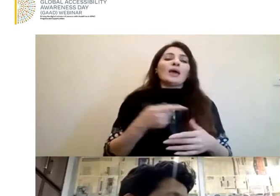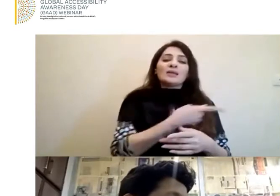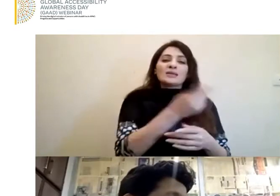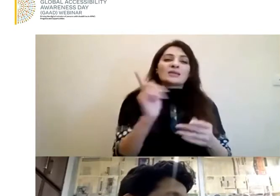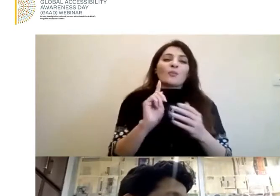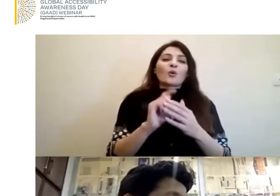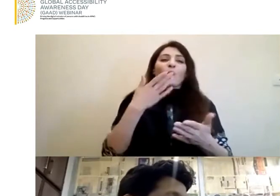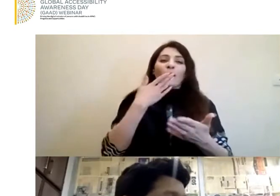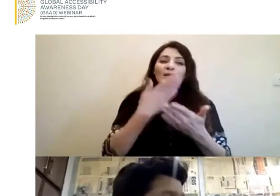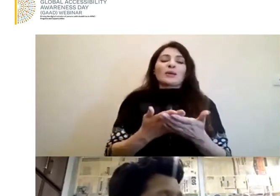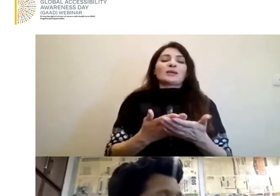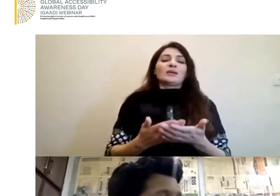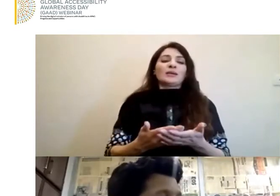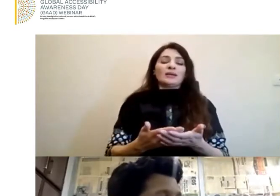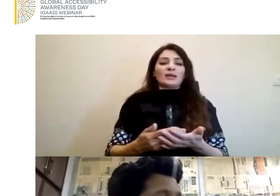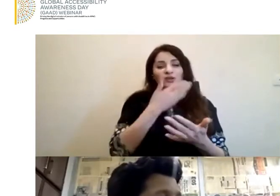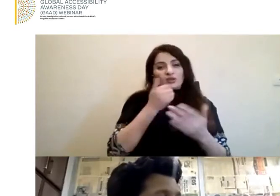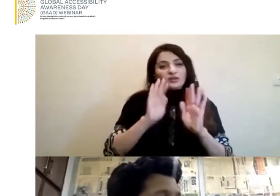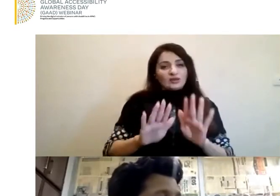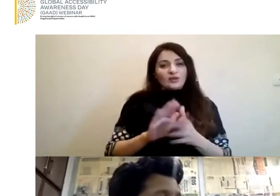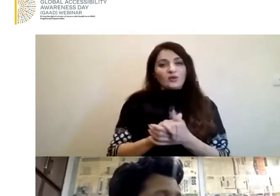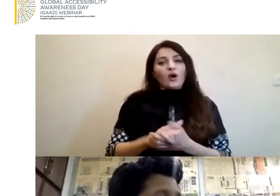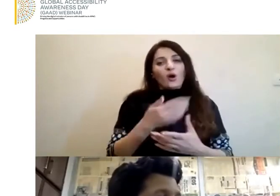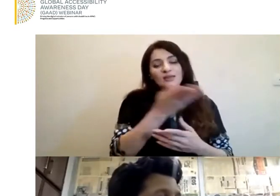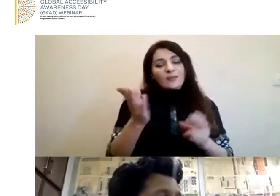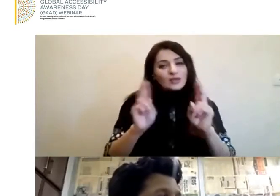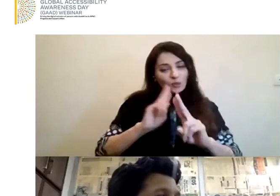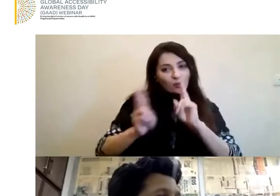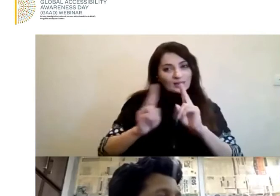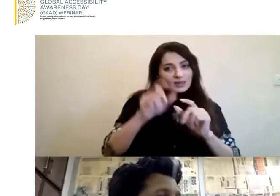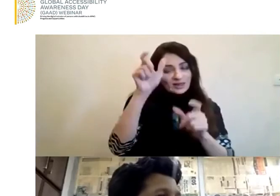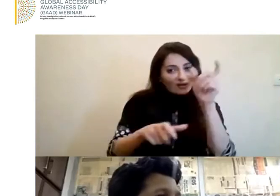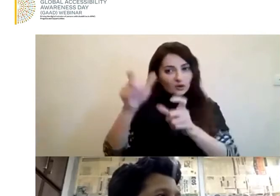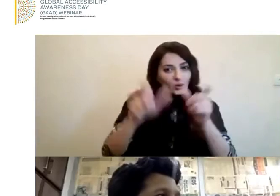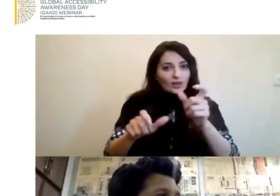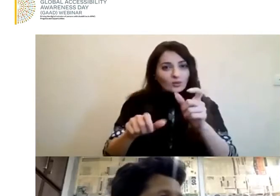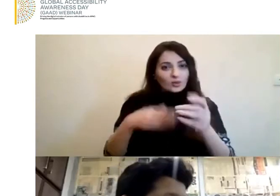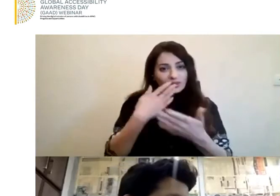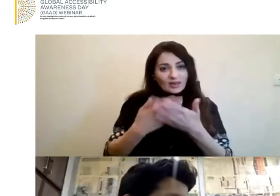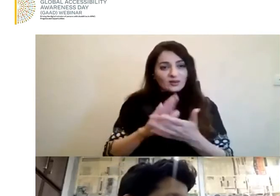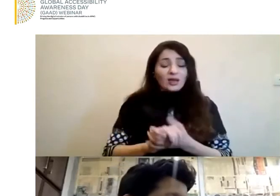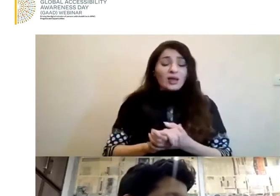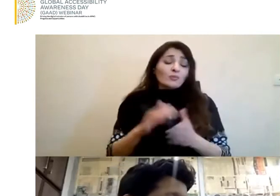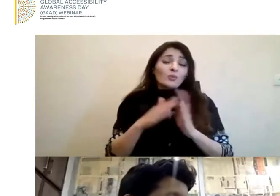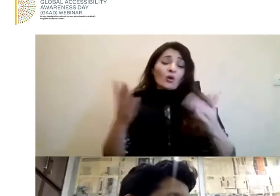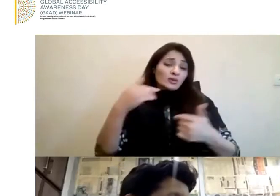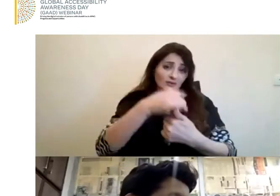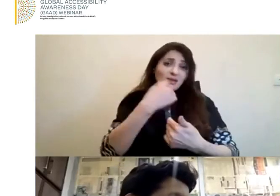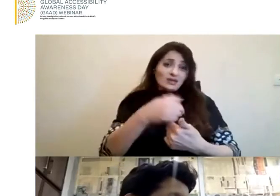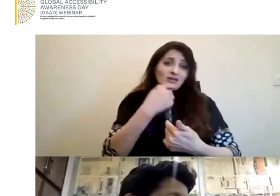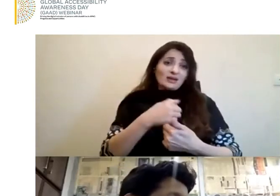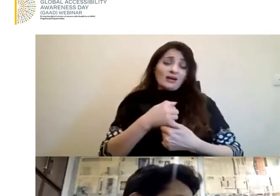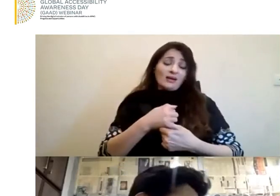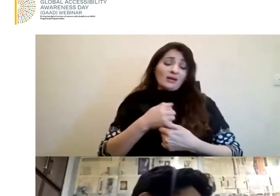excellent panelists and speakers for their inputs and interventions. This has been a great learning experience for all, I'm